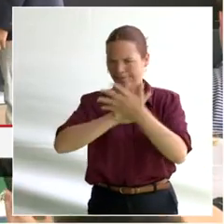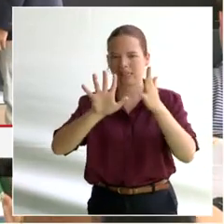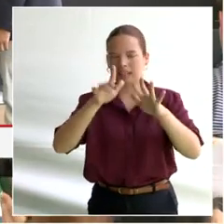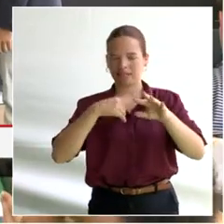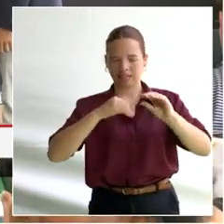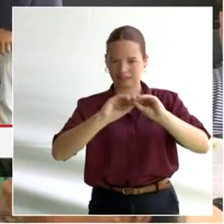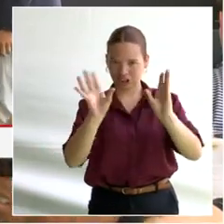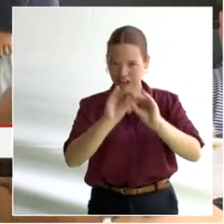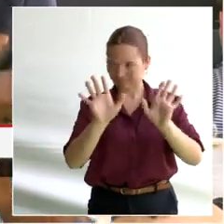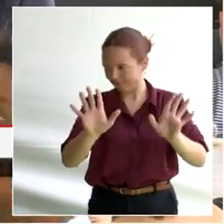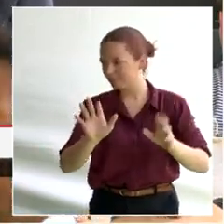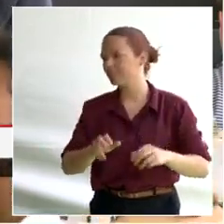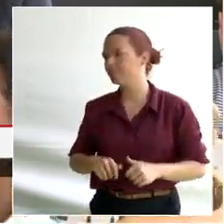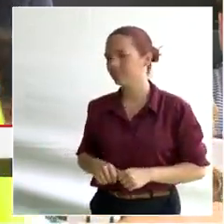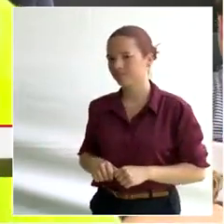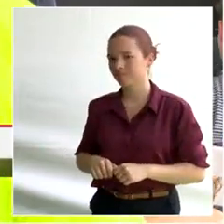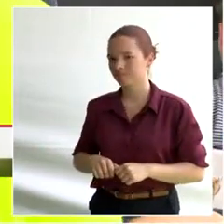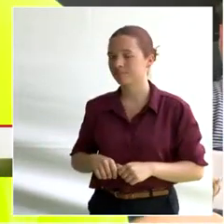Okay.